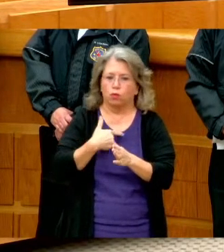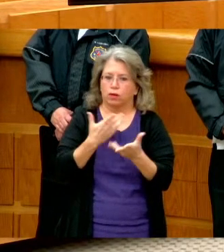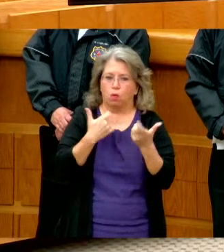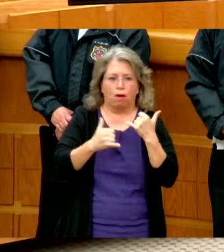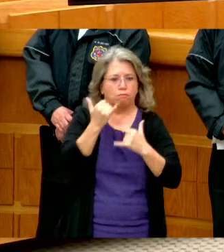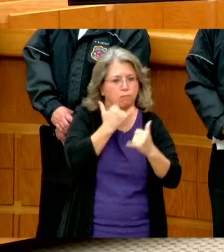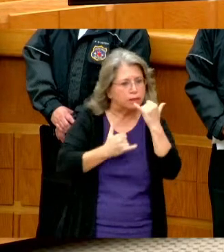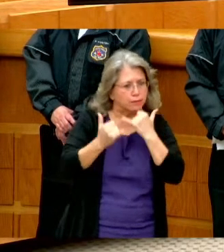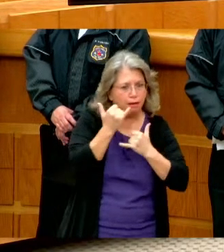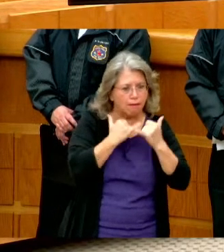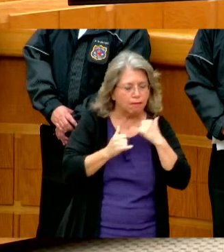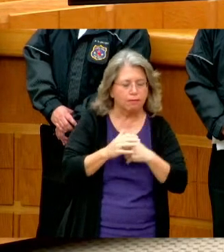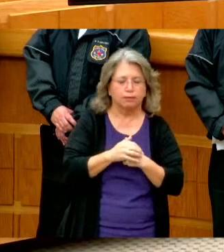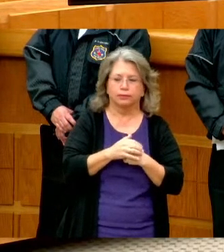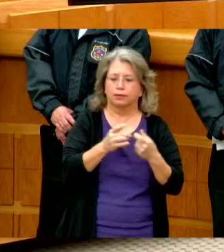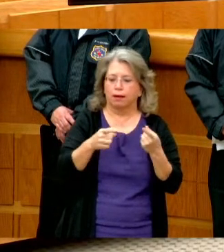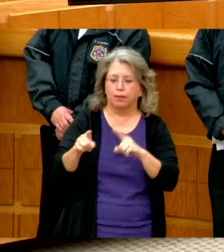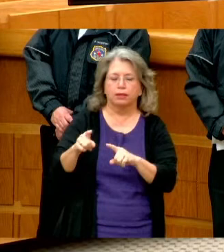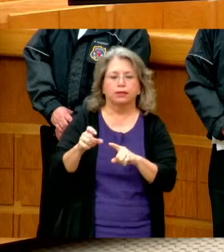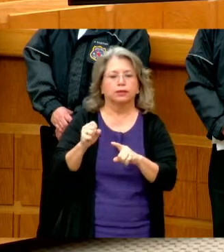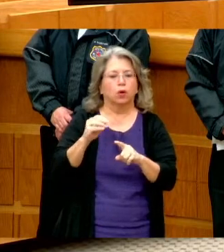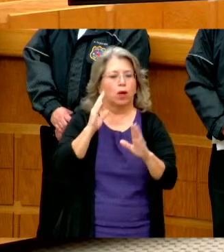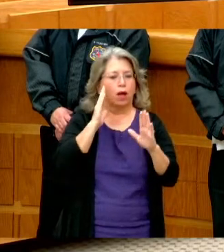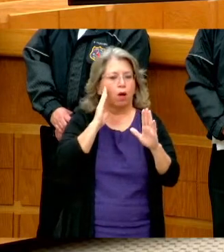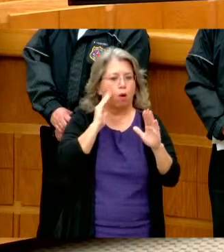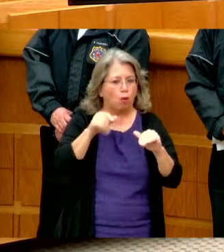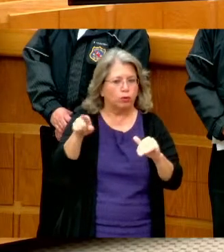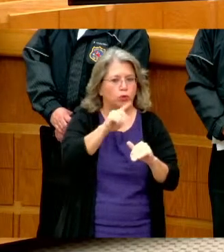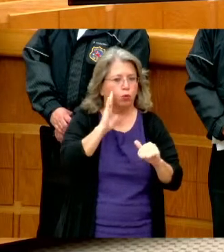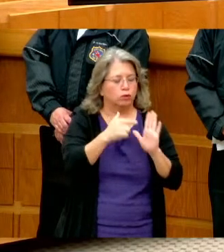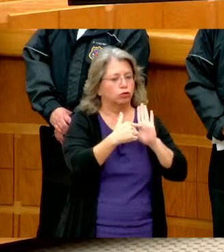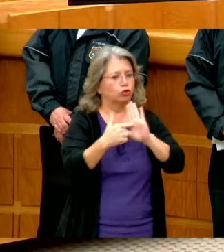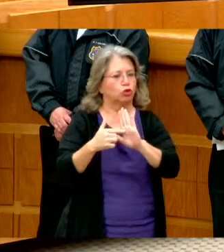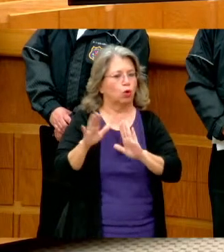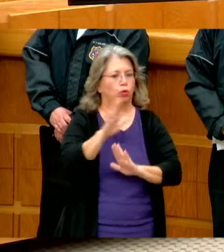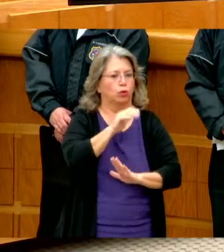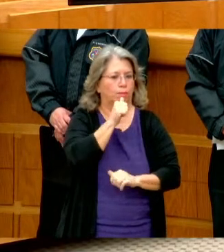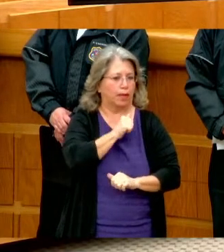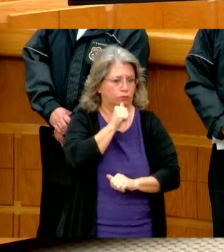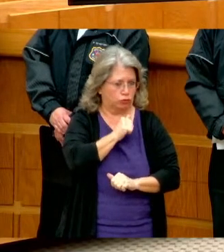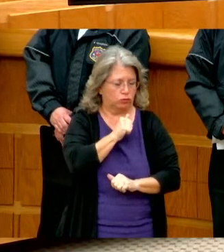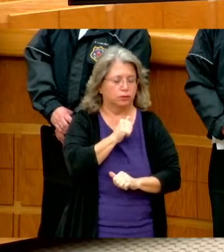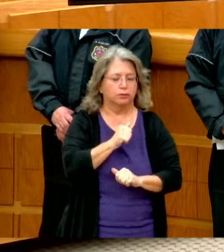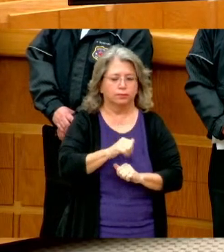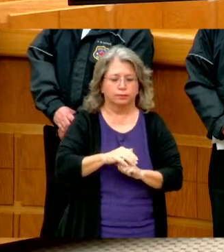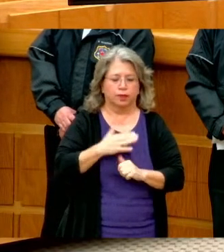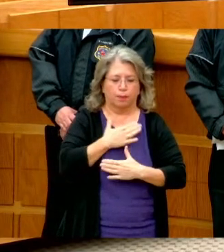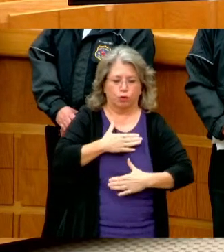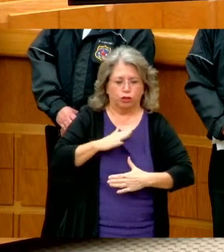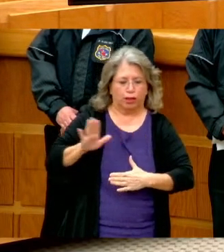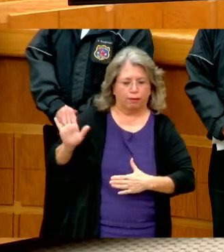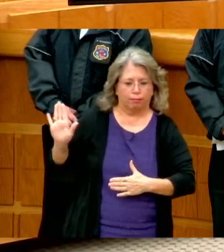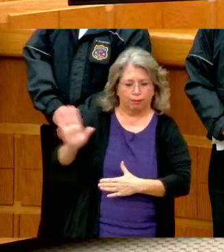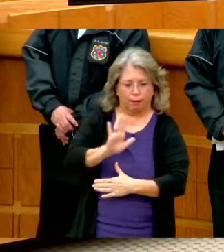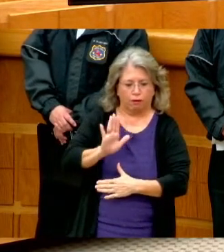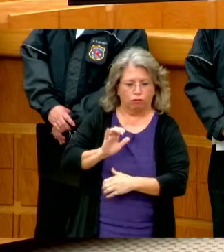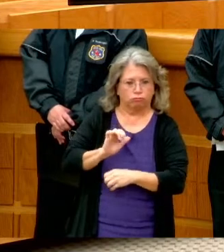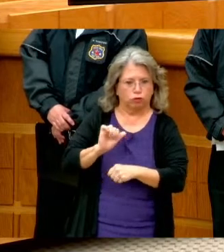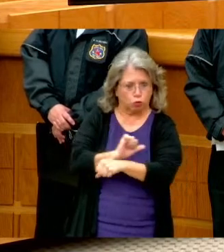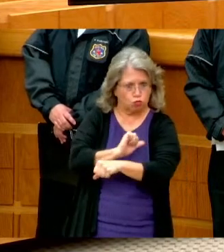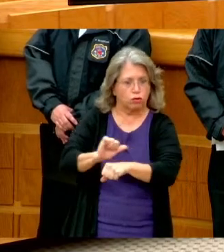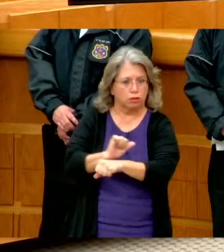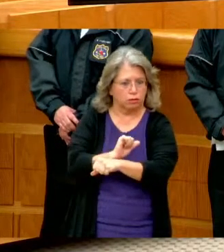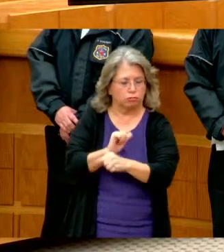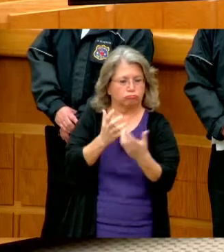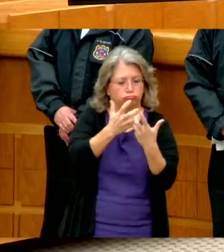we hope that you'll demonstrate some patience and appreciation for the effort that they're going through, and you'll be safe for it as a